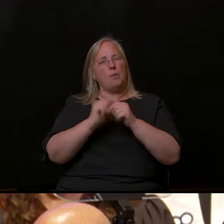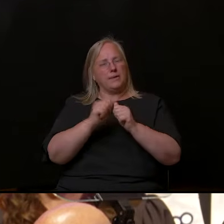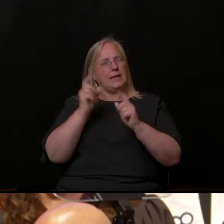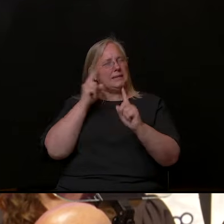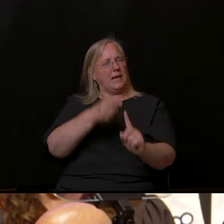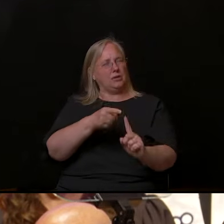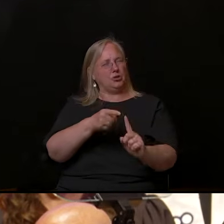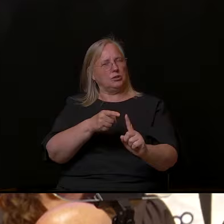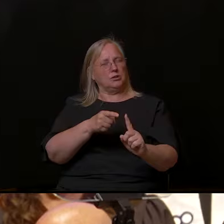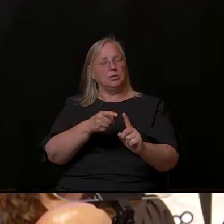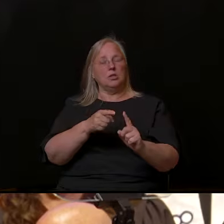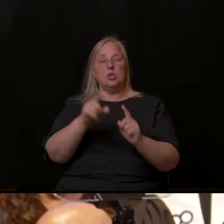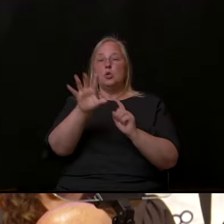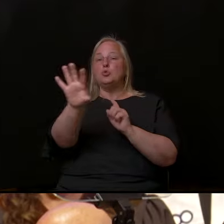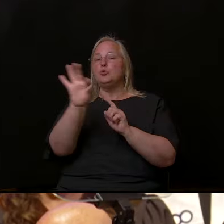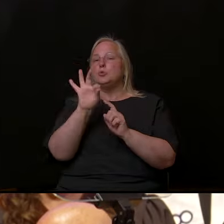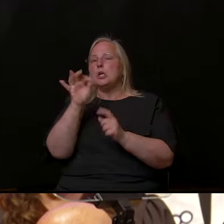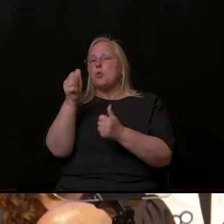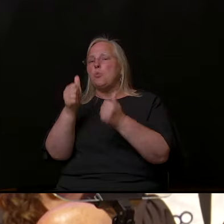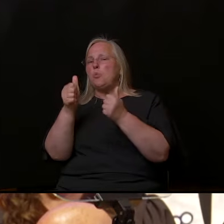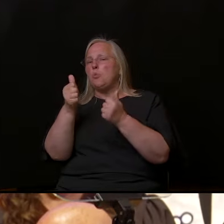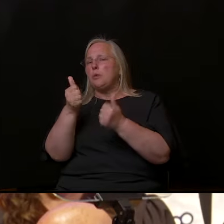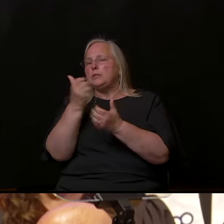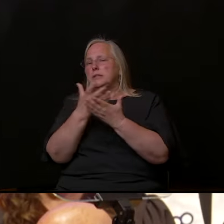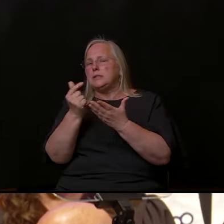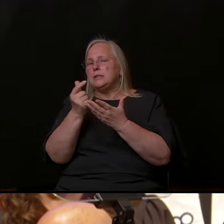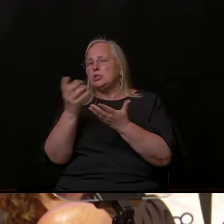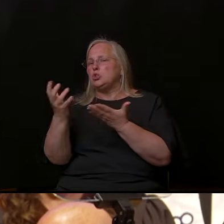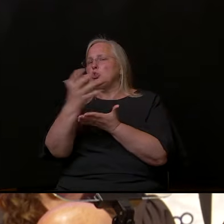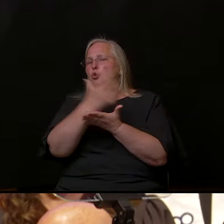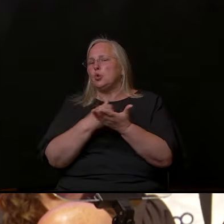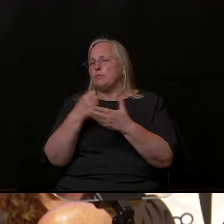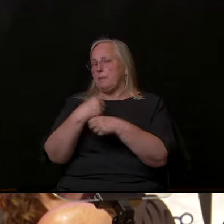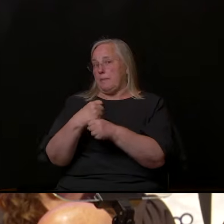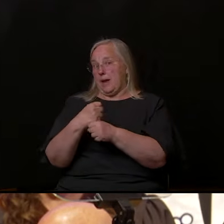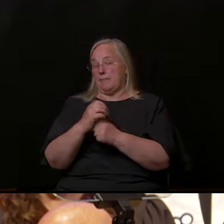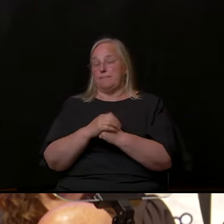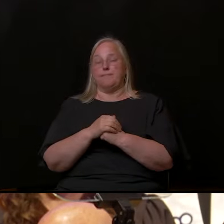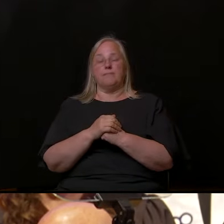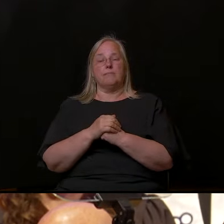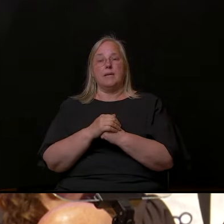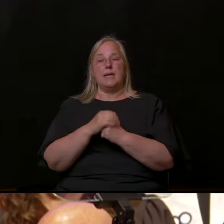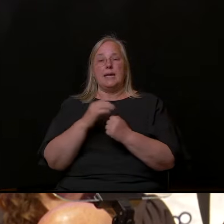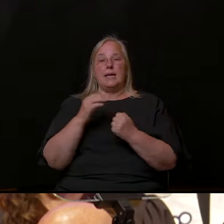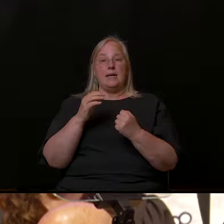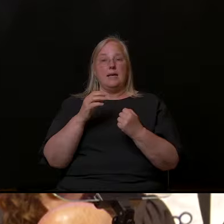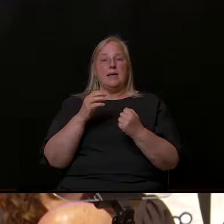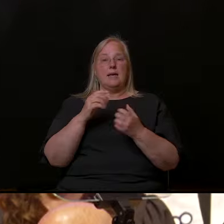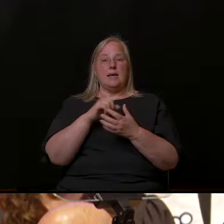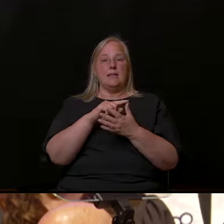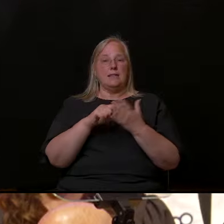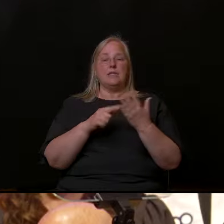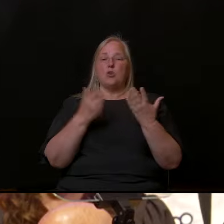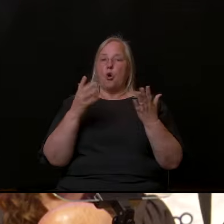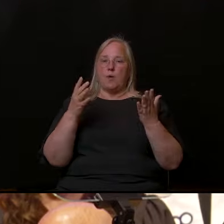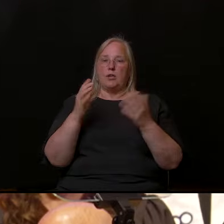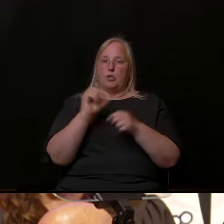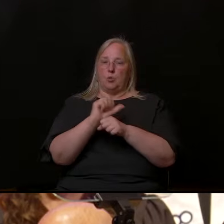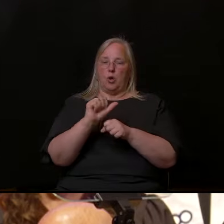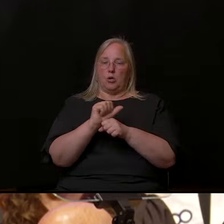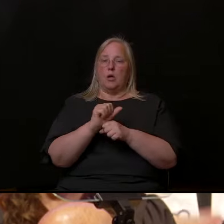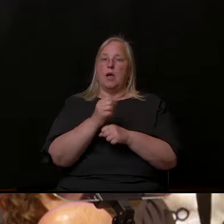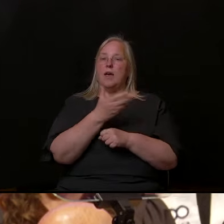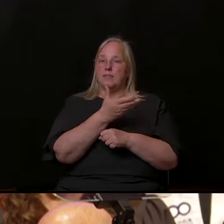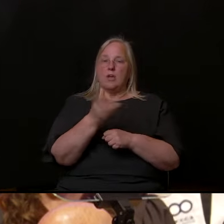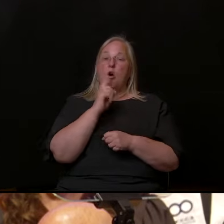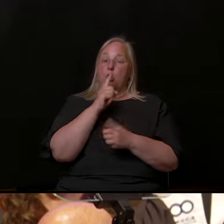choosing what deserves to be made. These are already the work. They are what